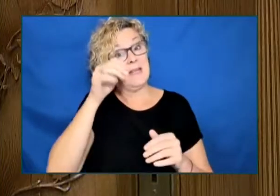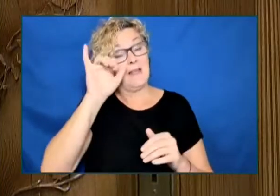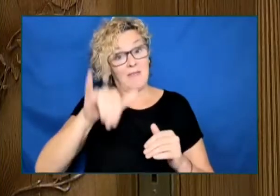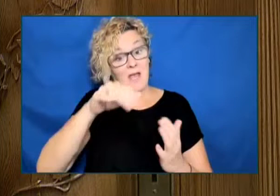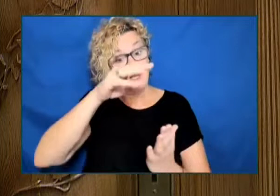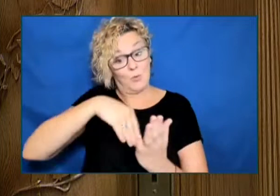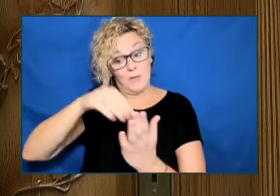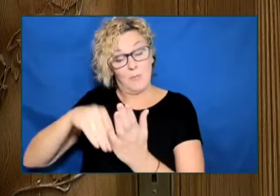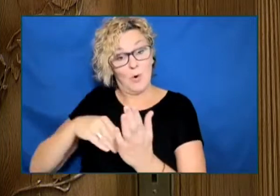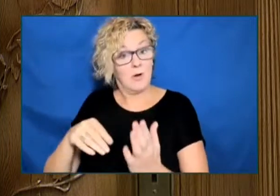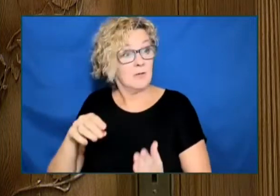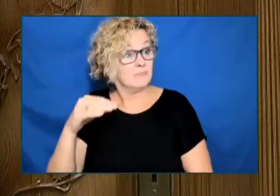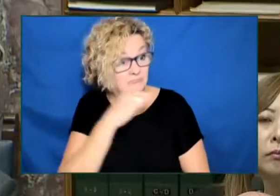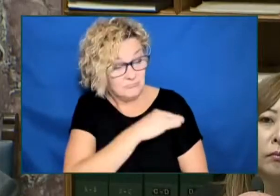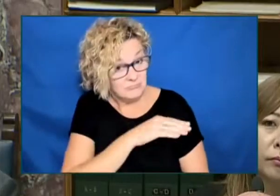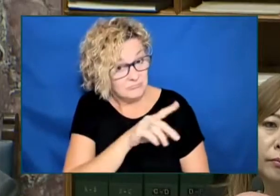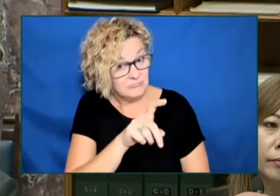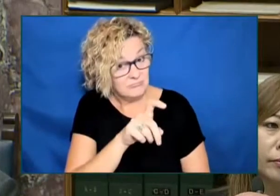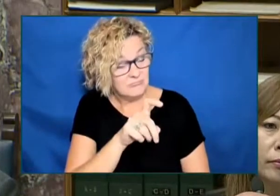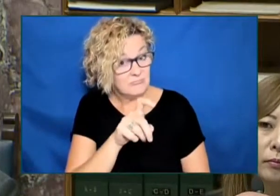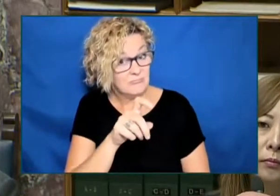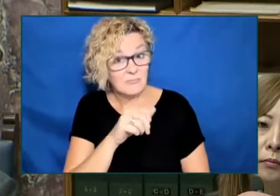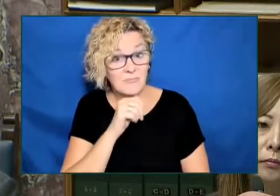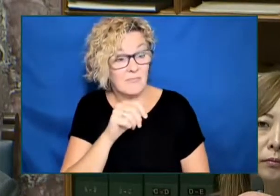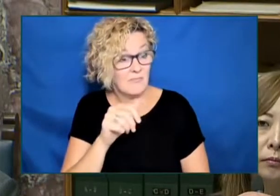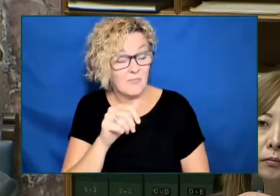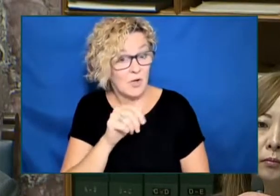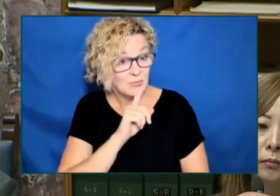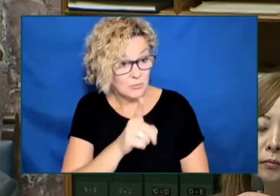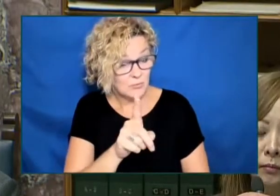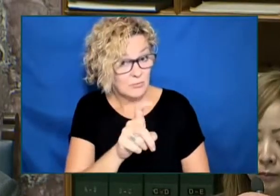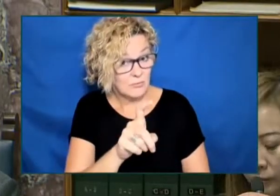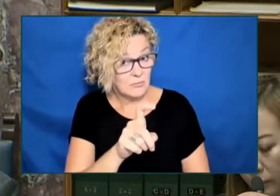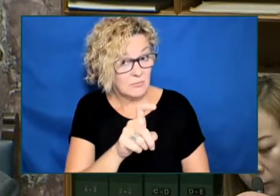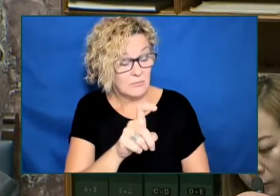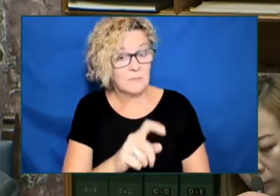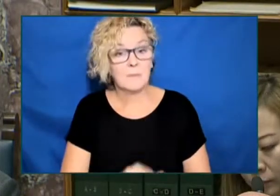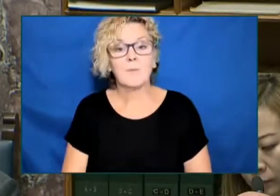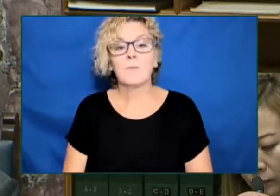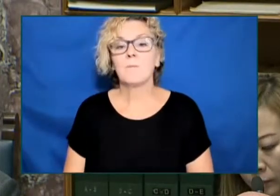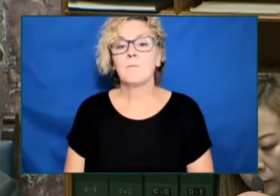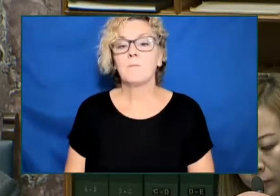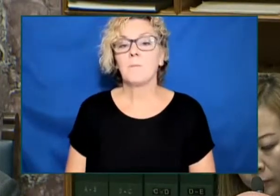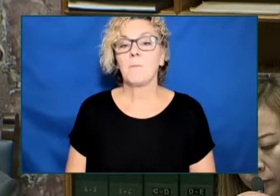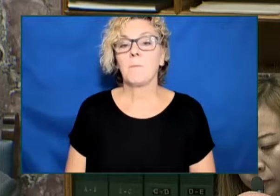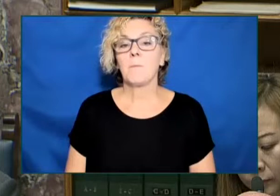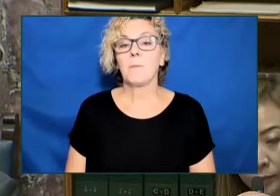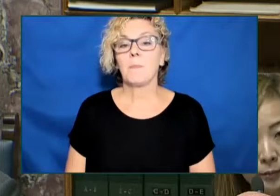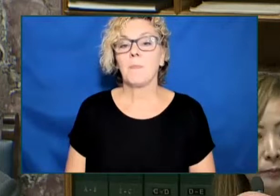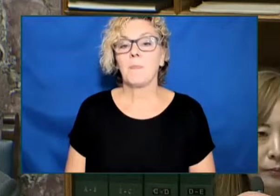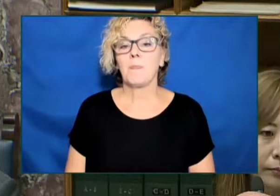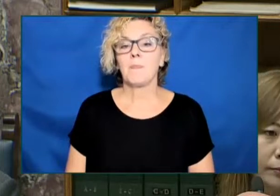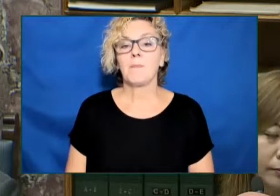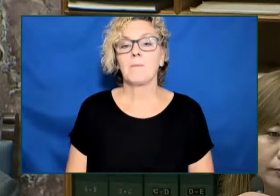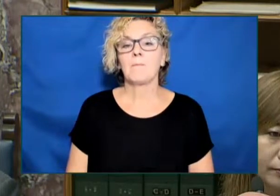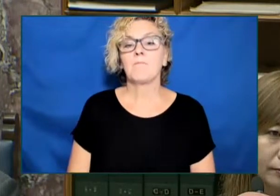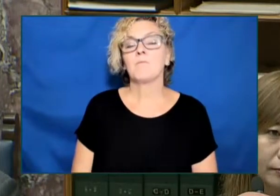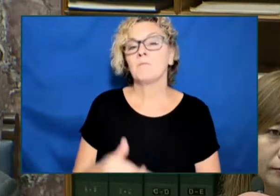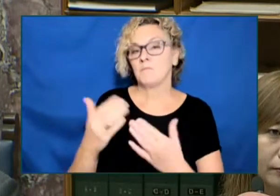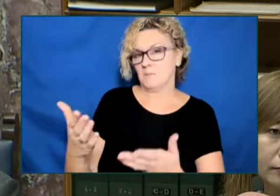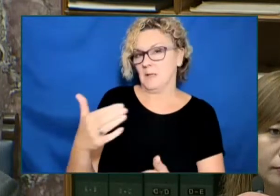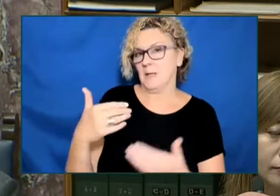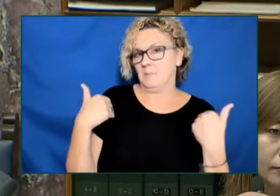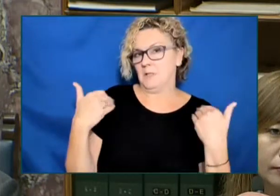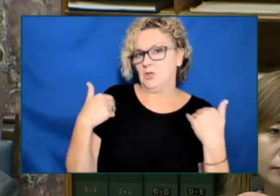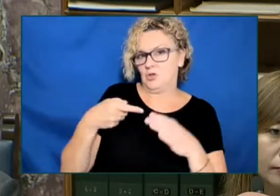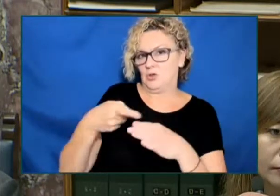Minister. Thank you, Mr. Speaker, and I will make sure that I put accurate information on the record,